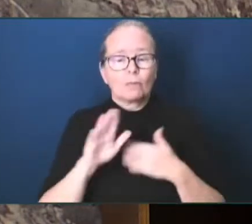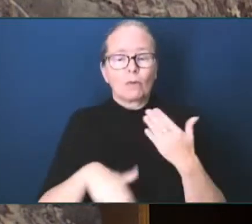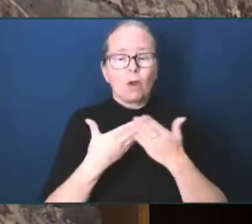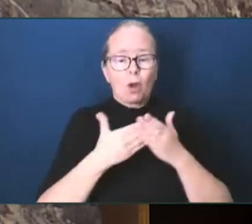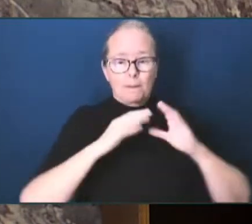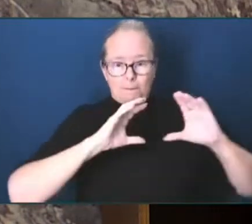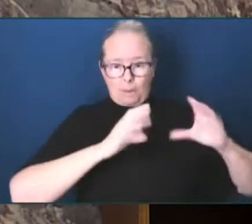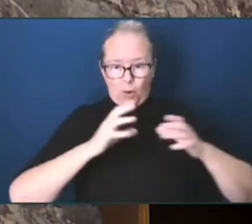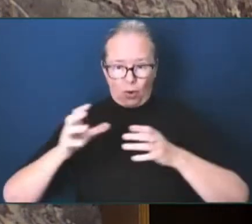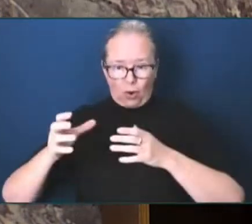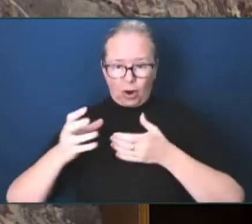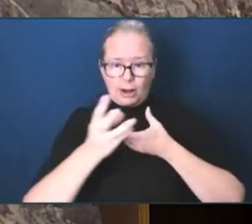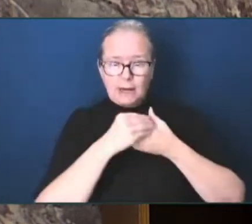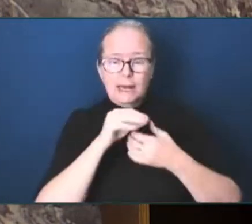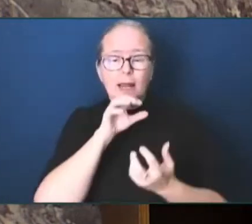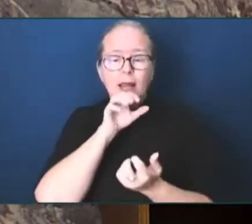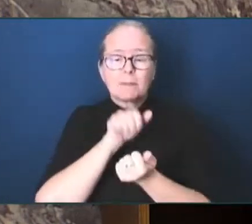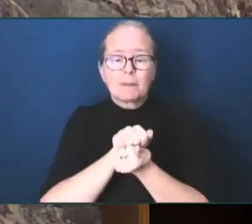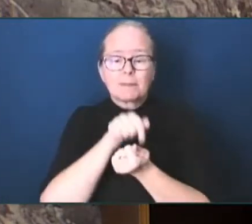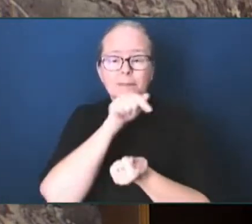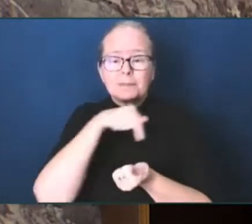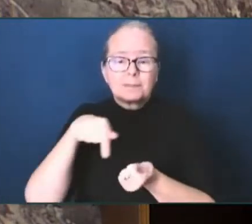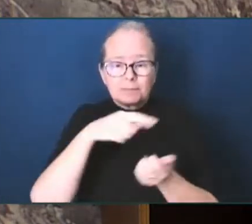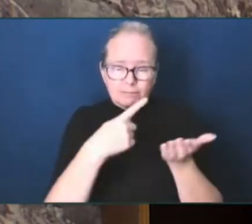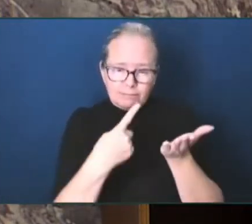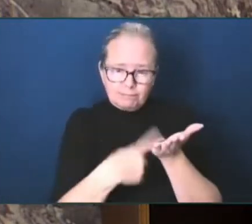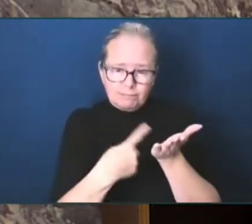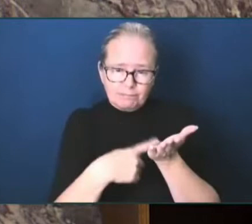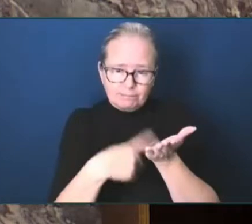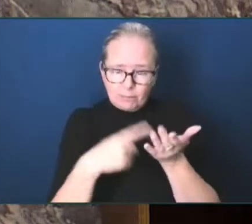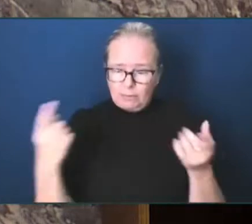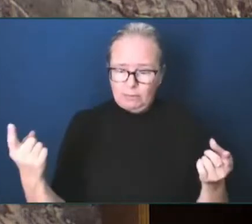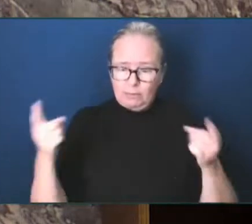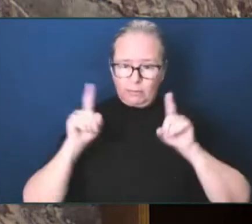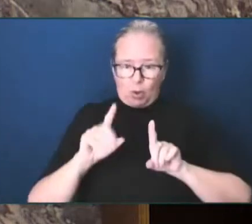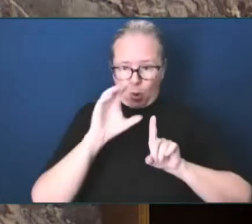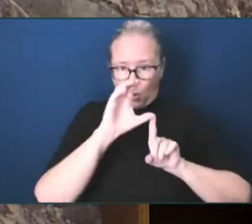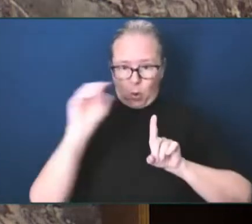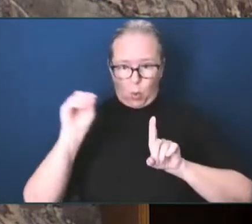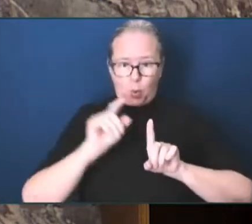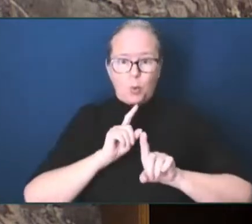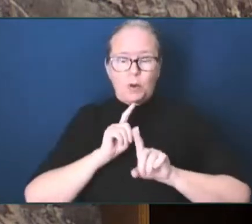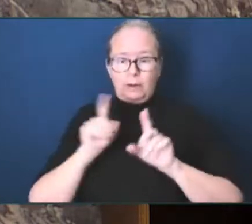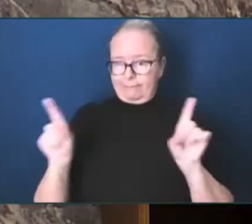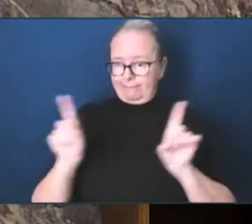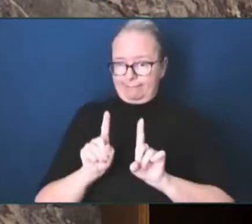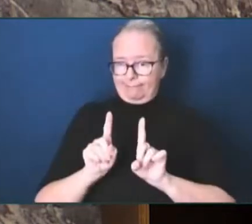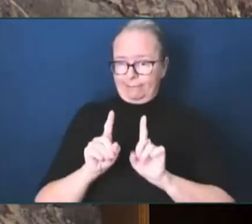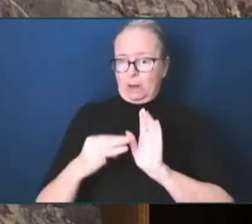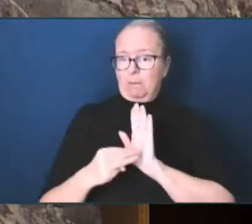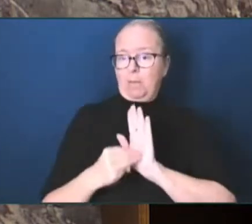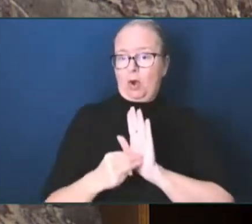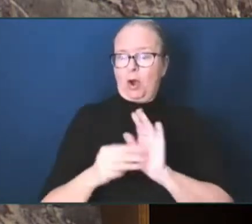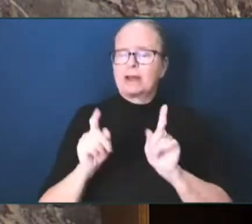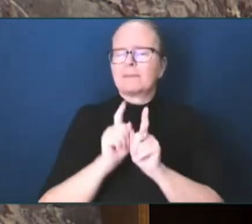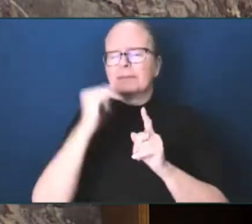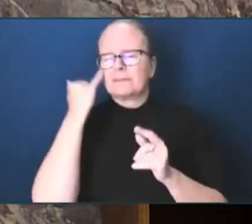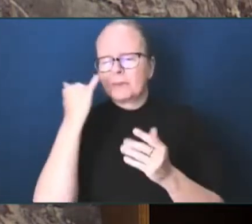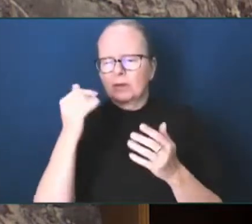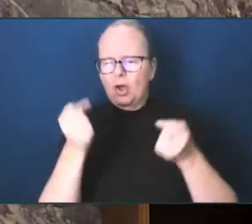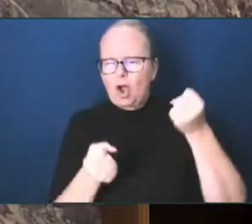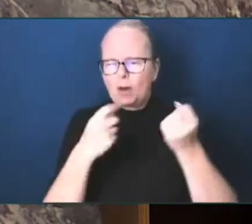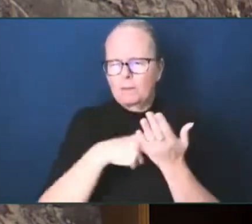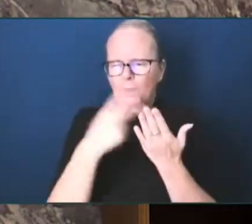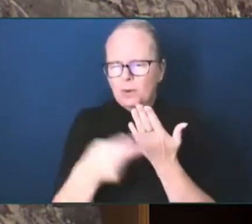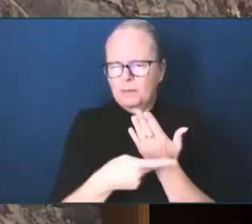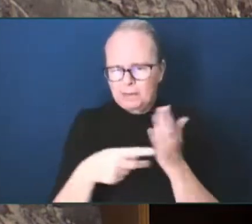CAR programs, end quote. So the question to the minister again is, what the minister is doing is